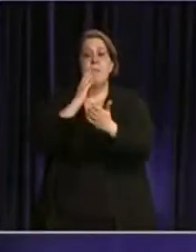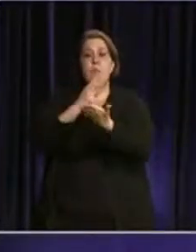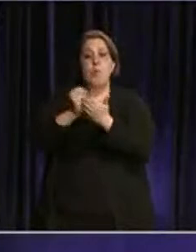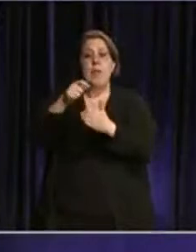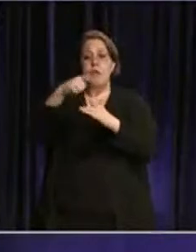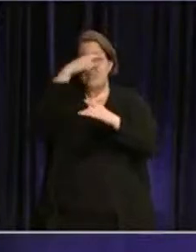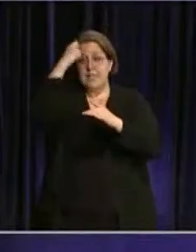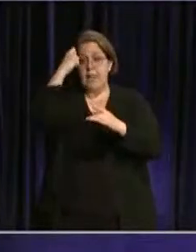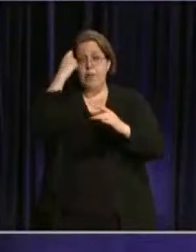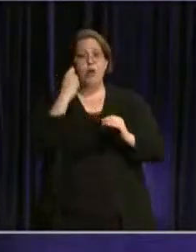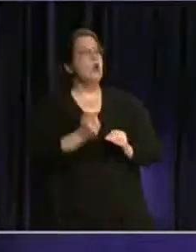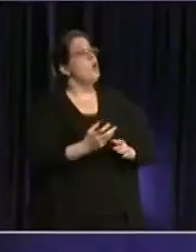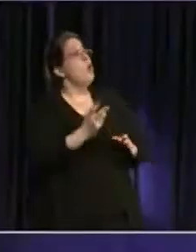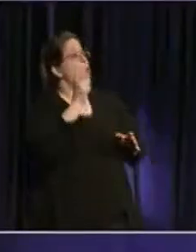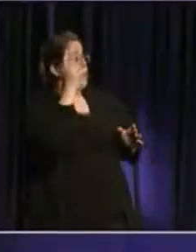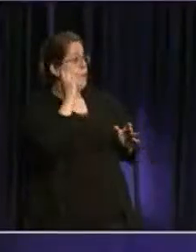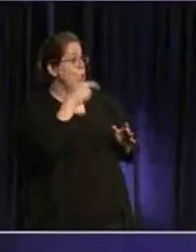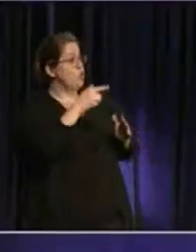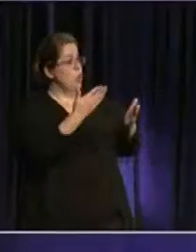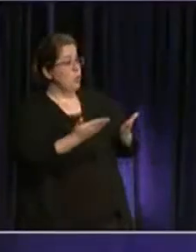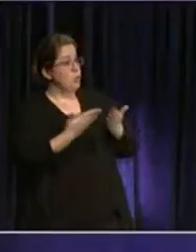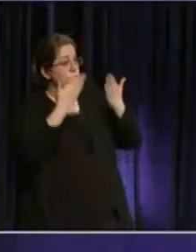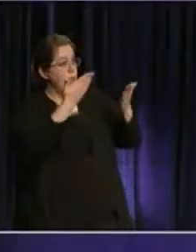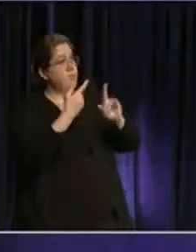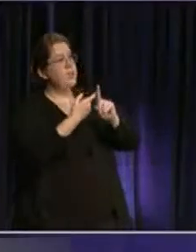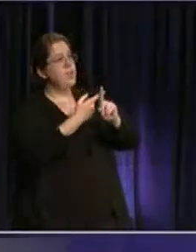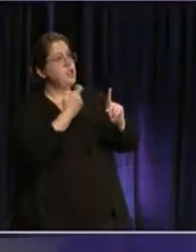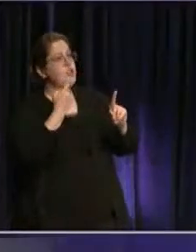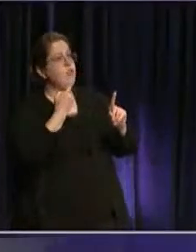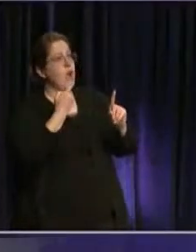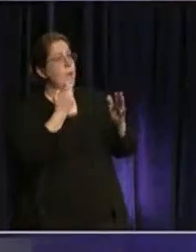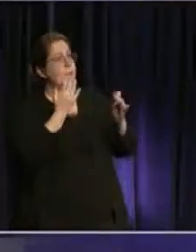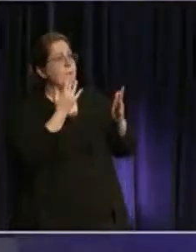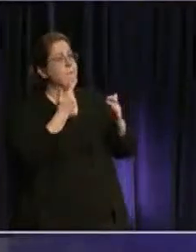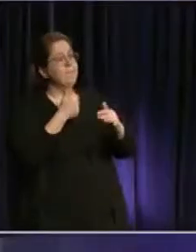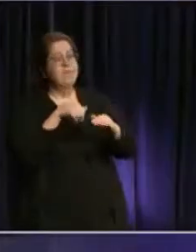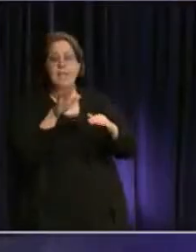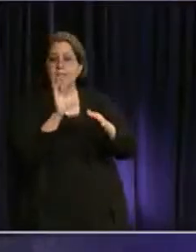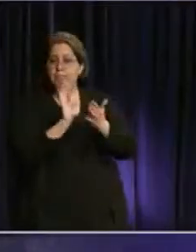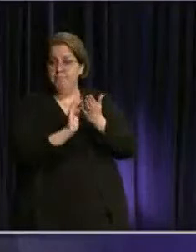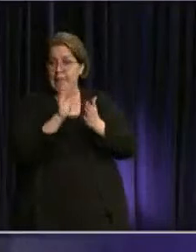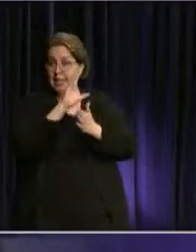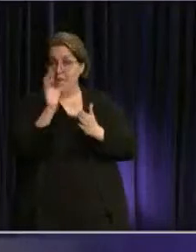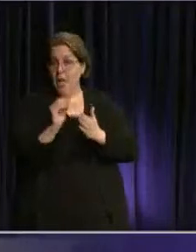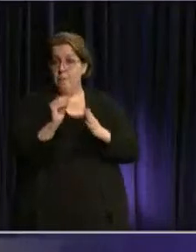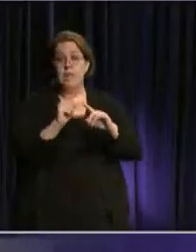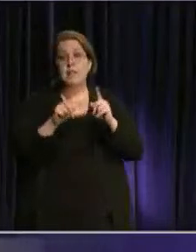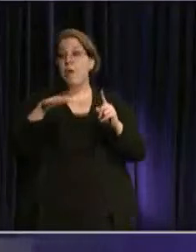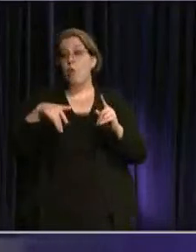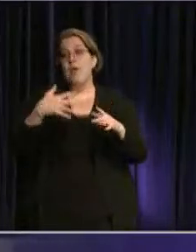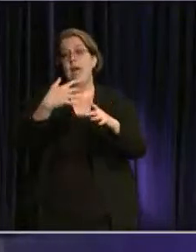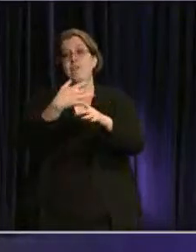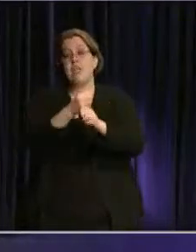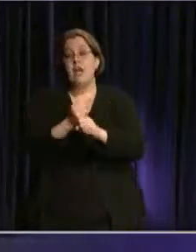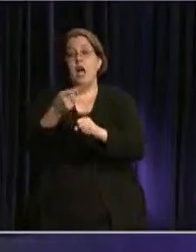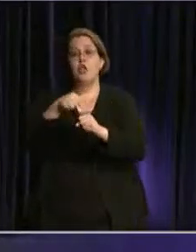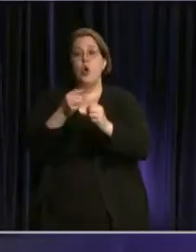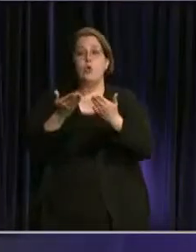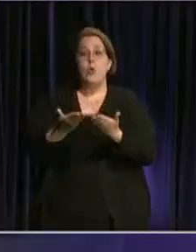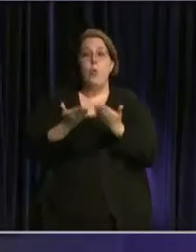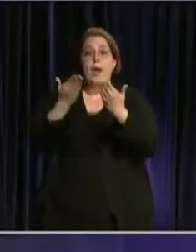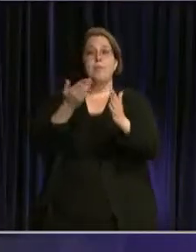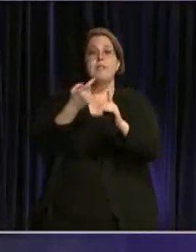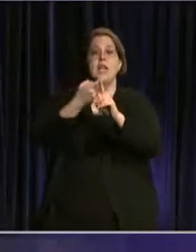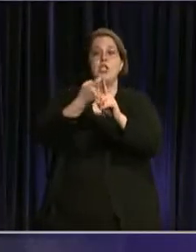We have received those recommendations from the drug companies, but we have not received those